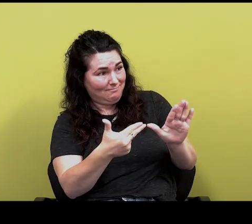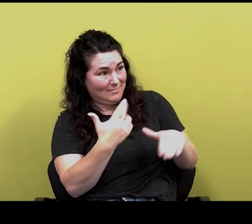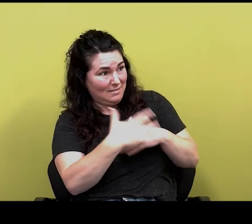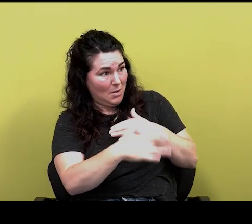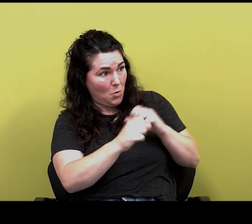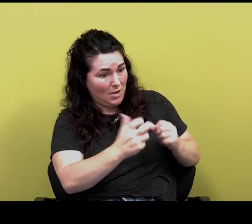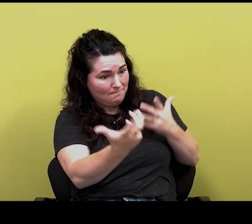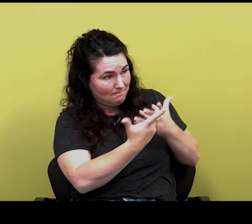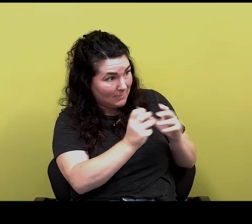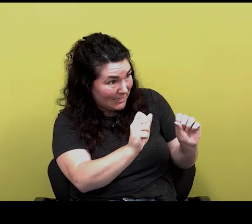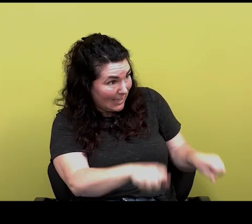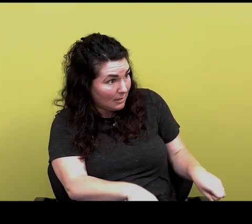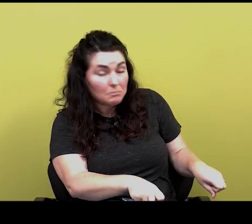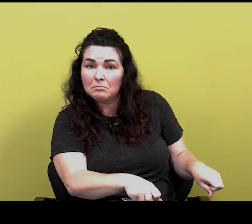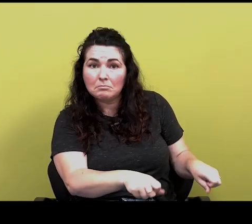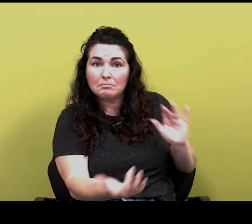receive accommodations.